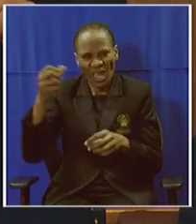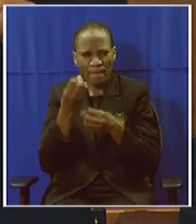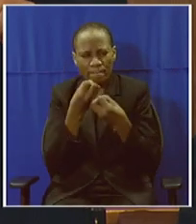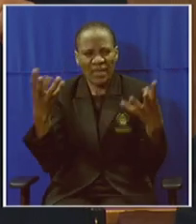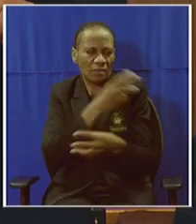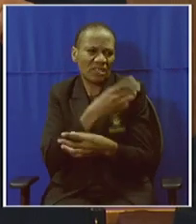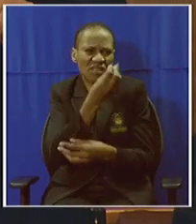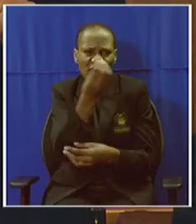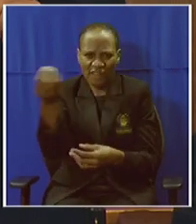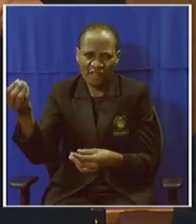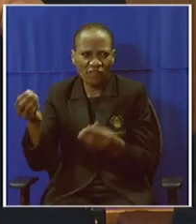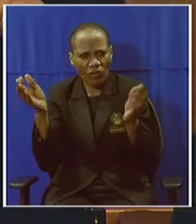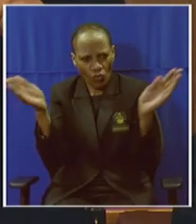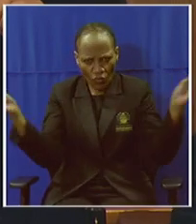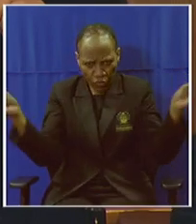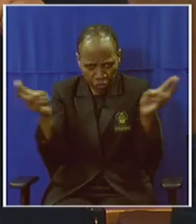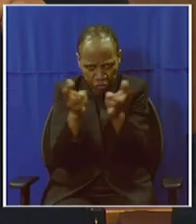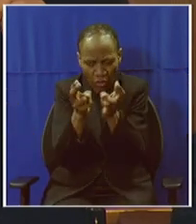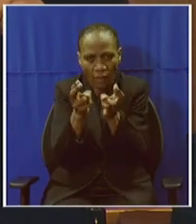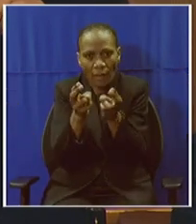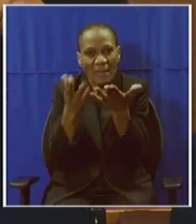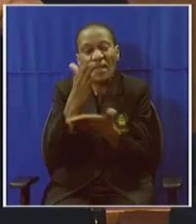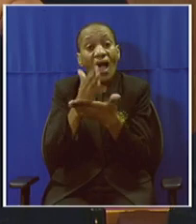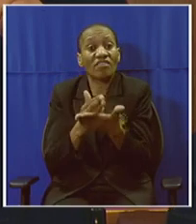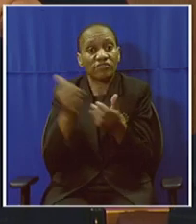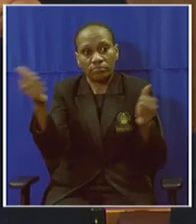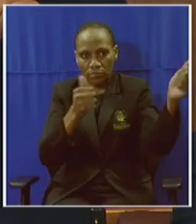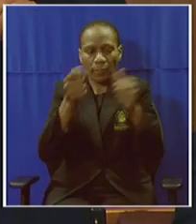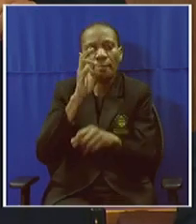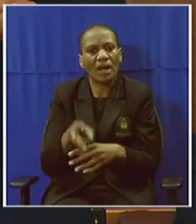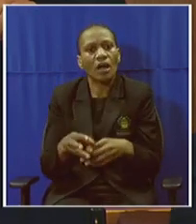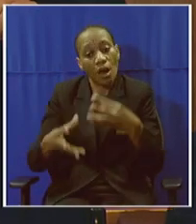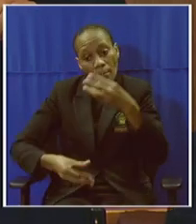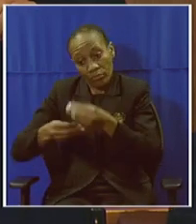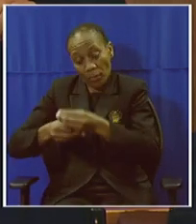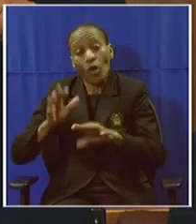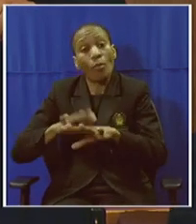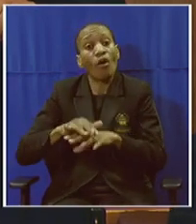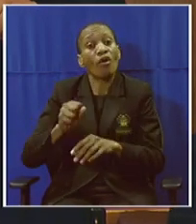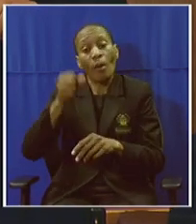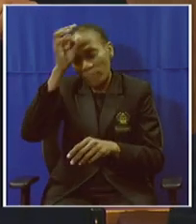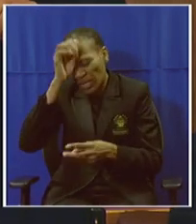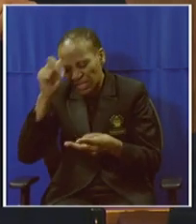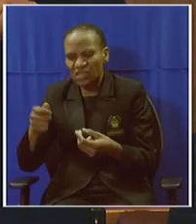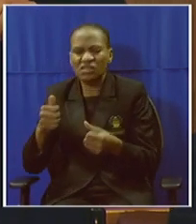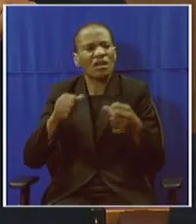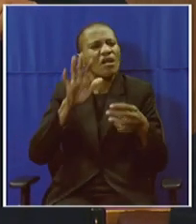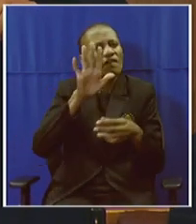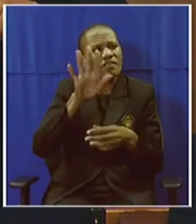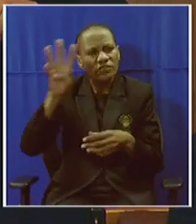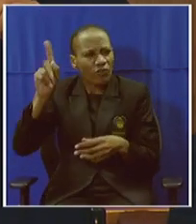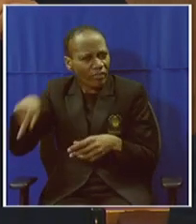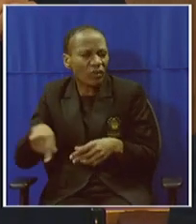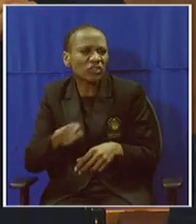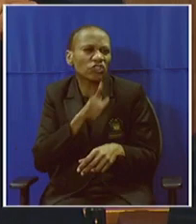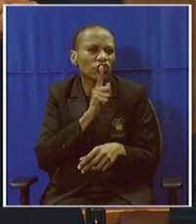the number of managers in the public service by half, we could immediately hire an additional 175,000 police officers, 54,000